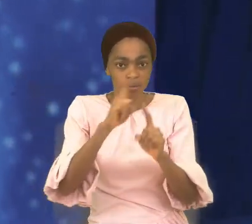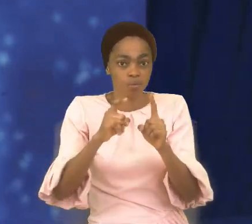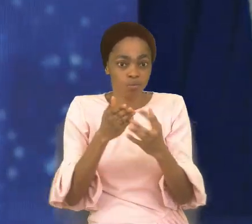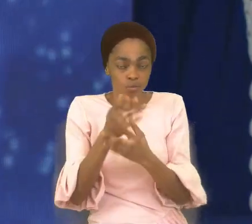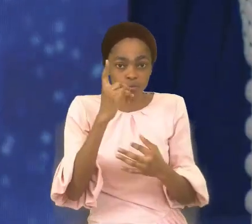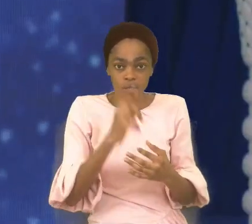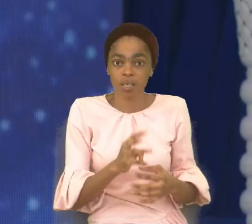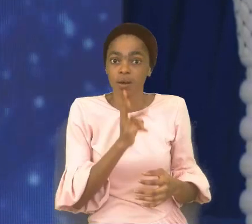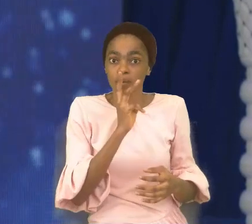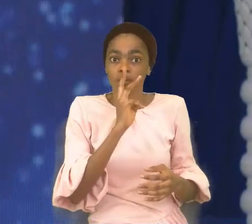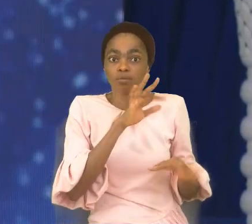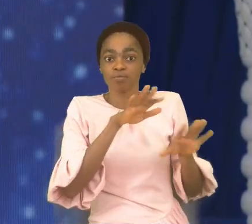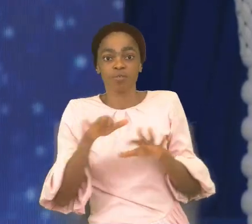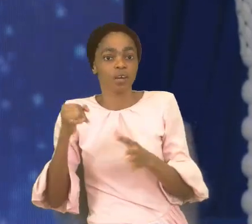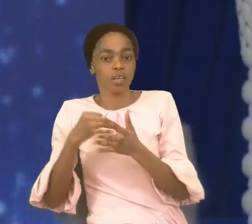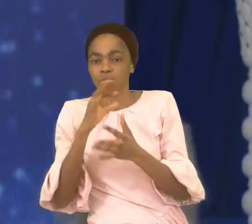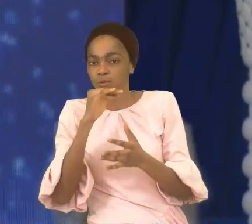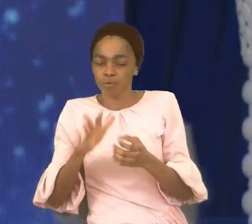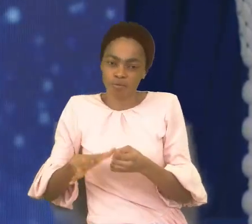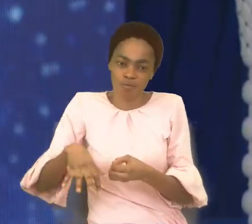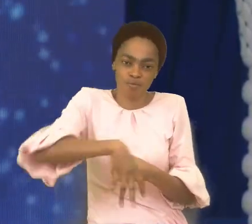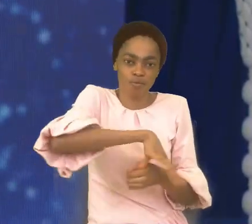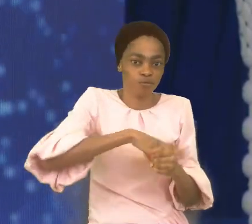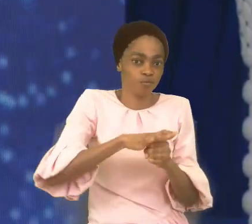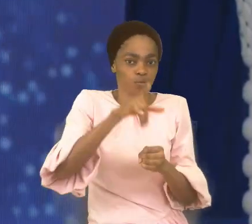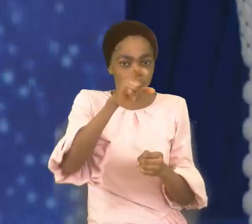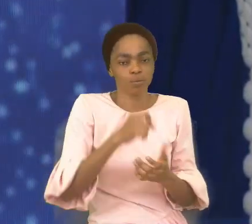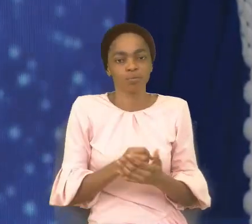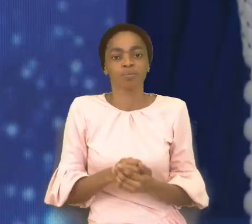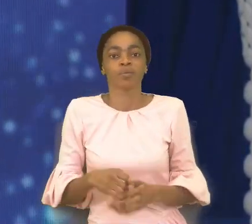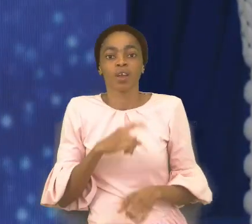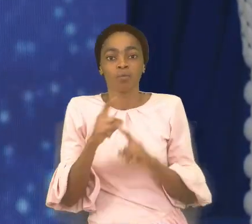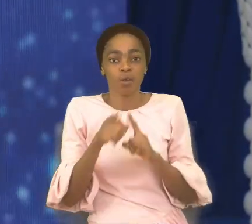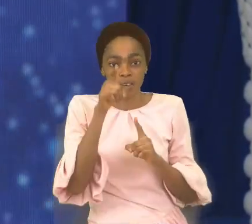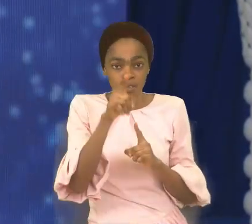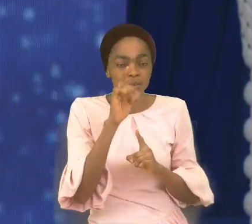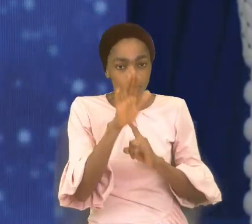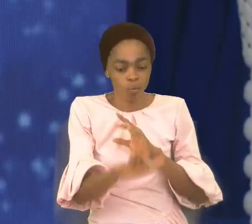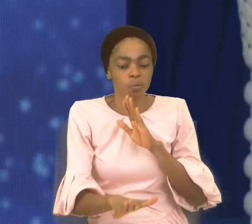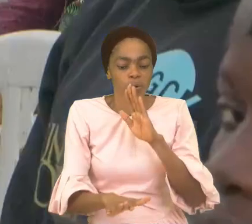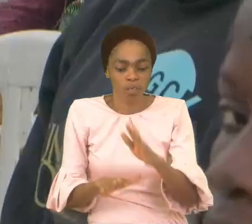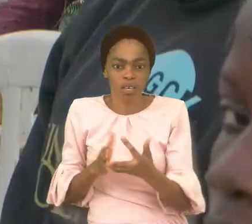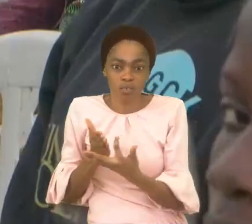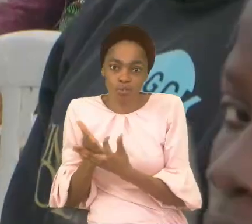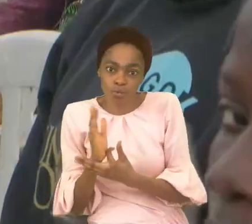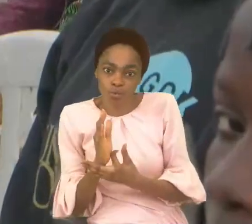thou walkest through the fire, thou shalt not be